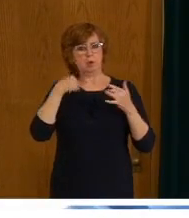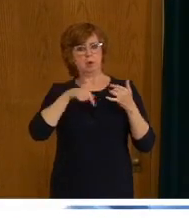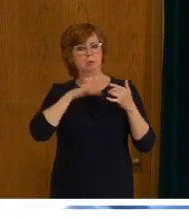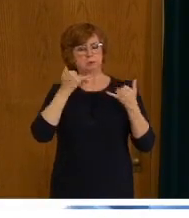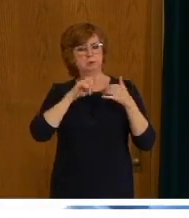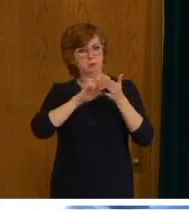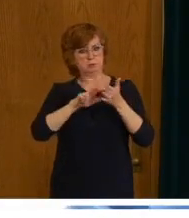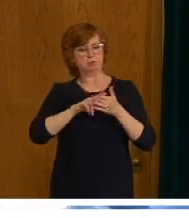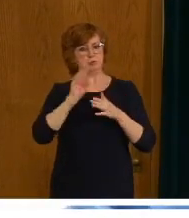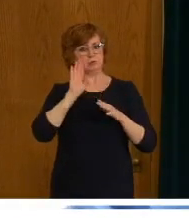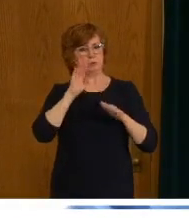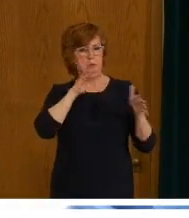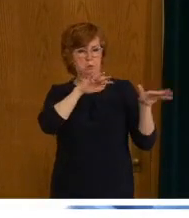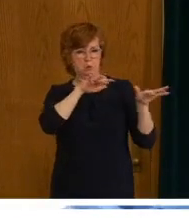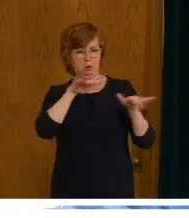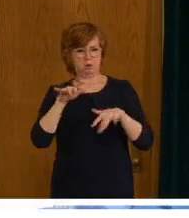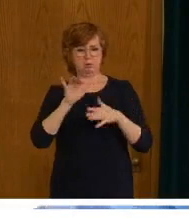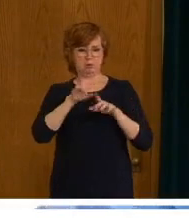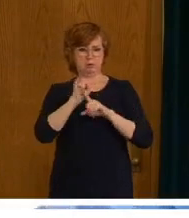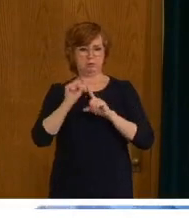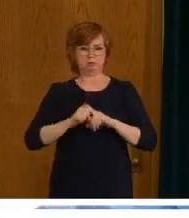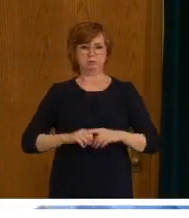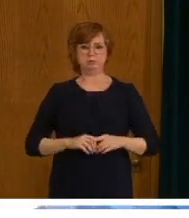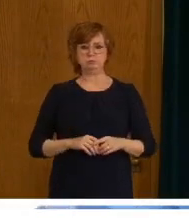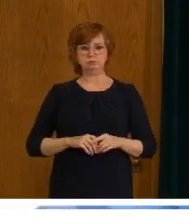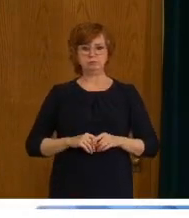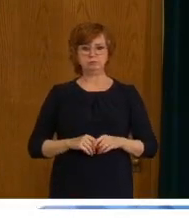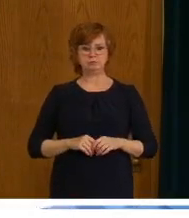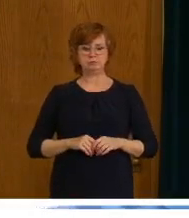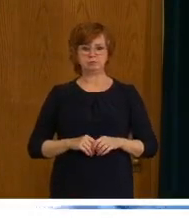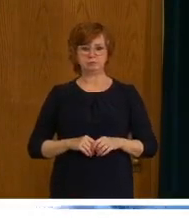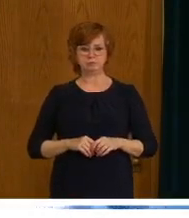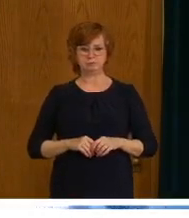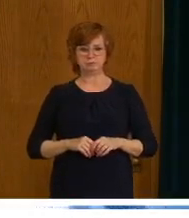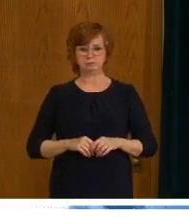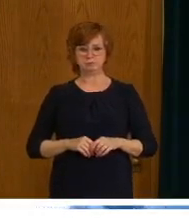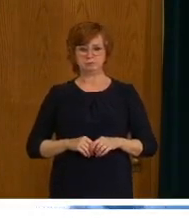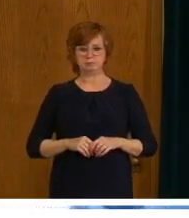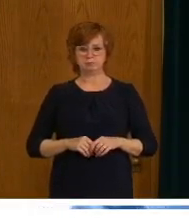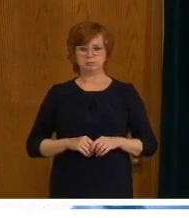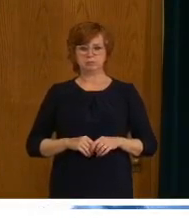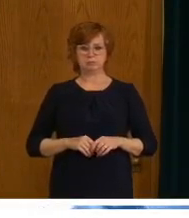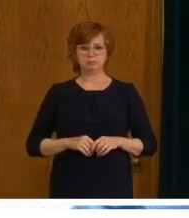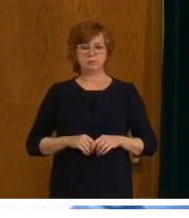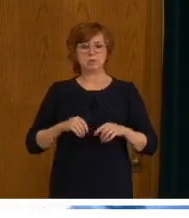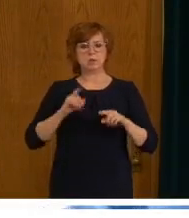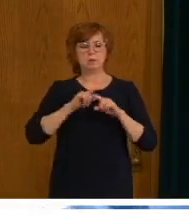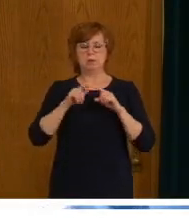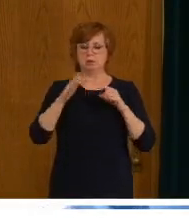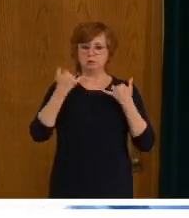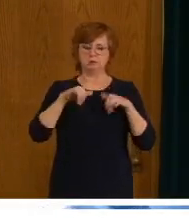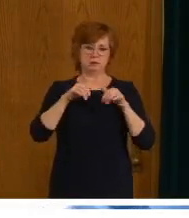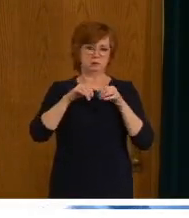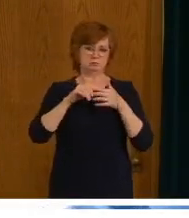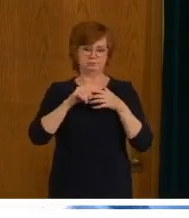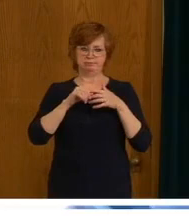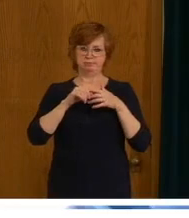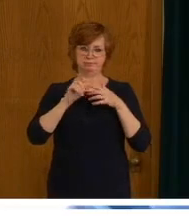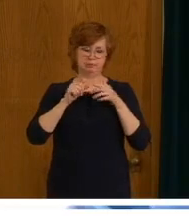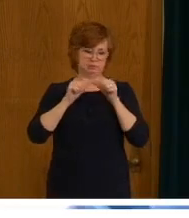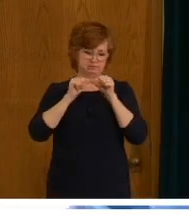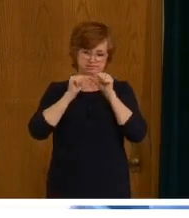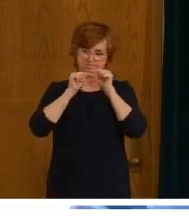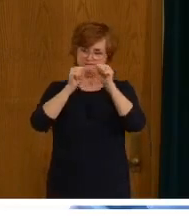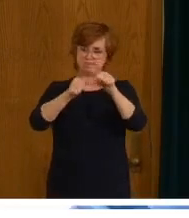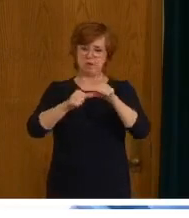I think that is good news. So basically now, it's all full steam ahead to complete your first doses and your second